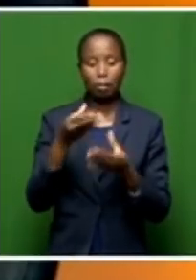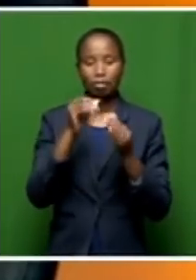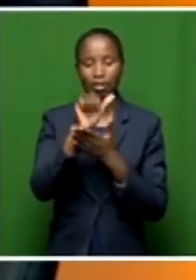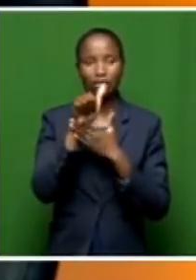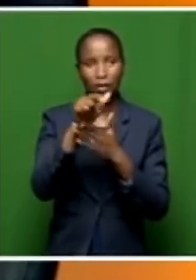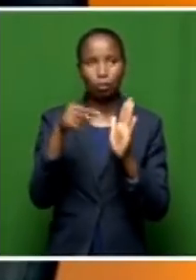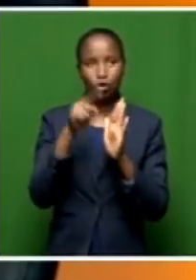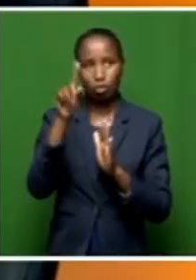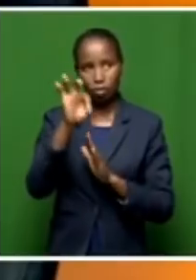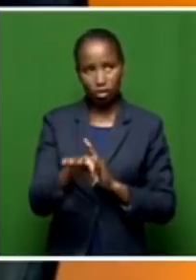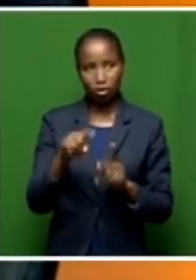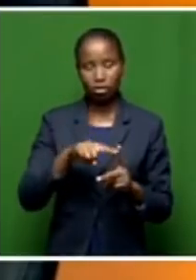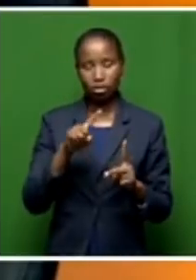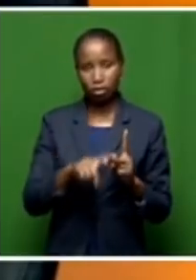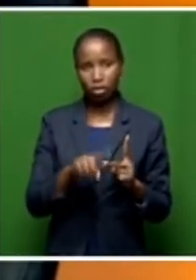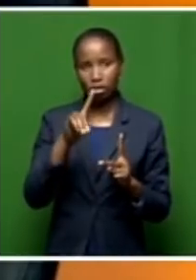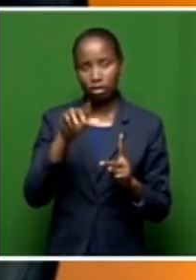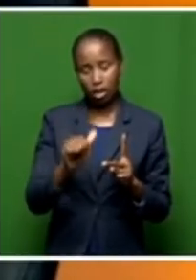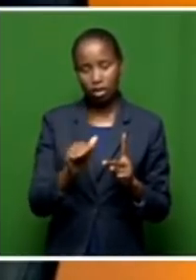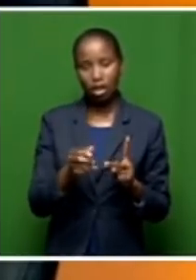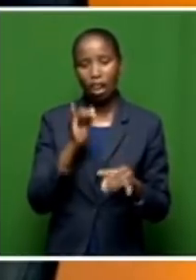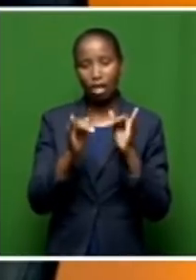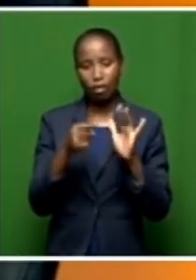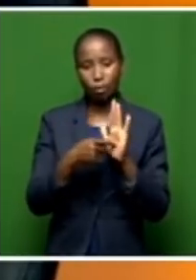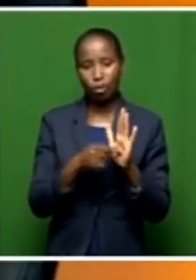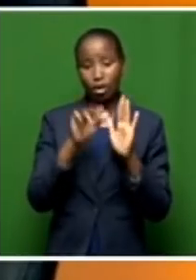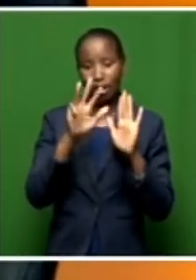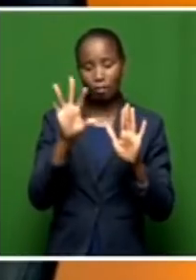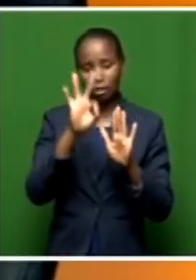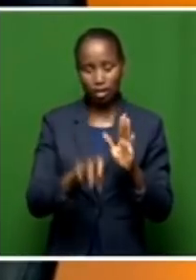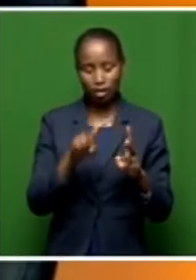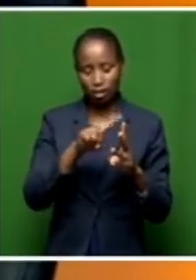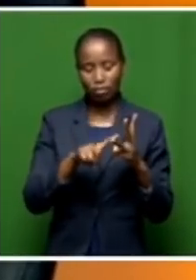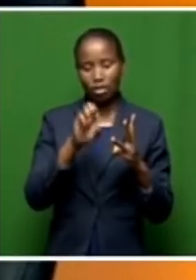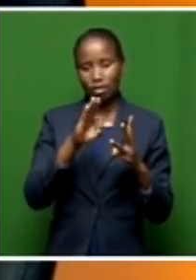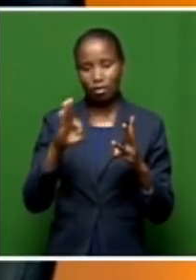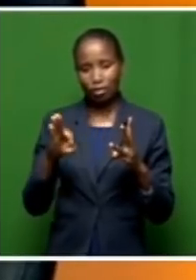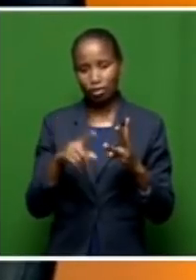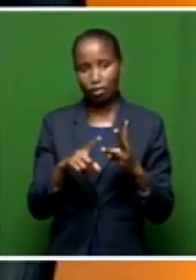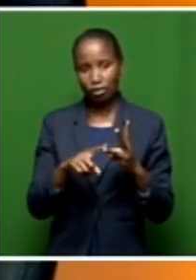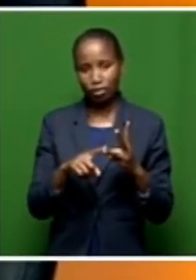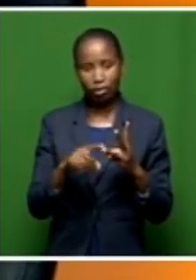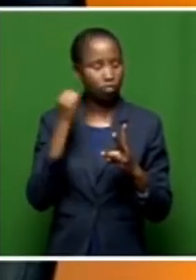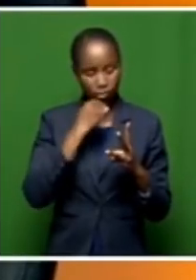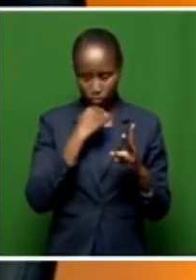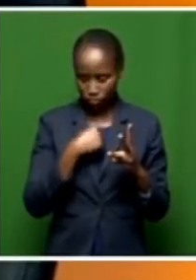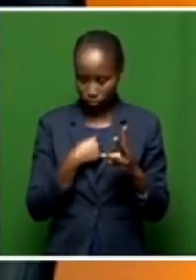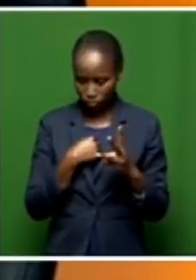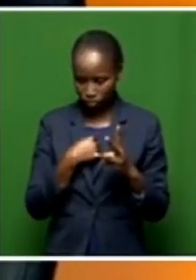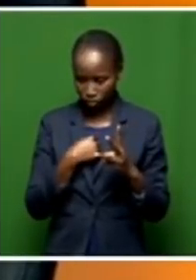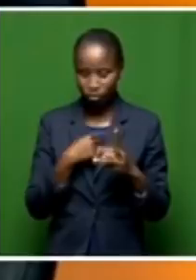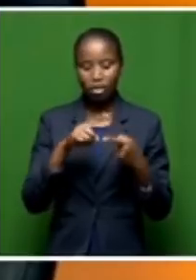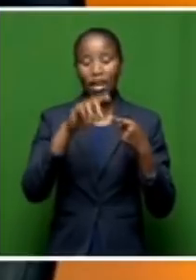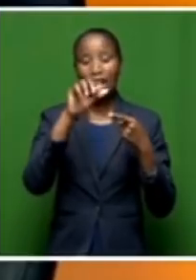is 11.9% declared. The EFF is, the ANC is 60.1%.